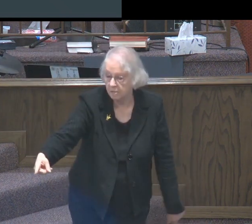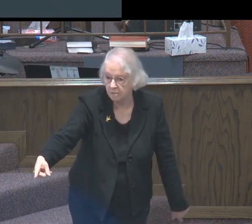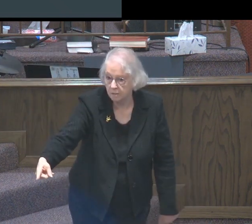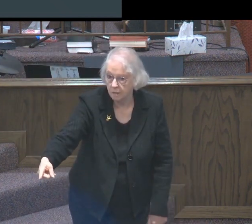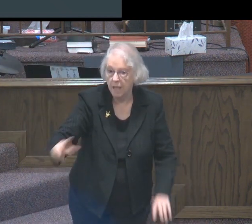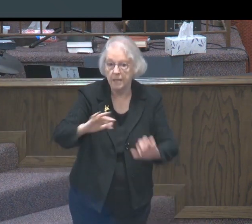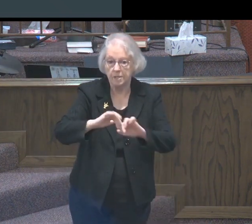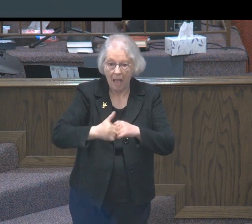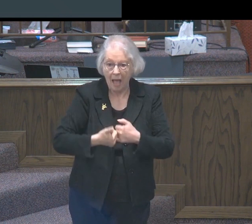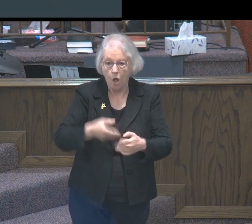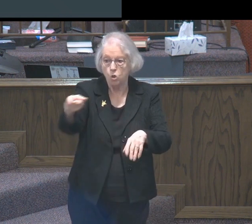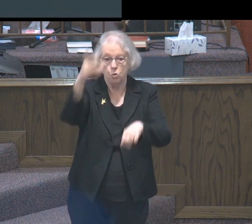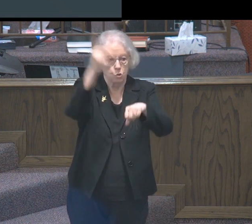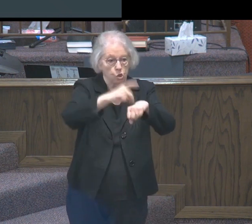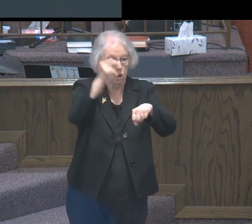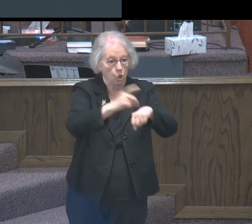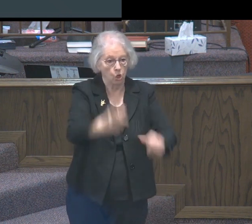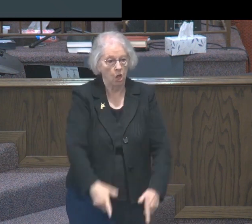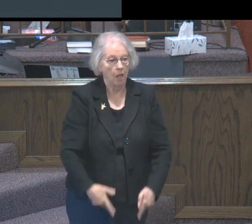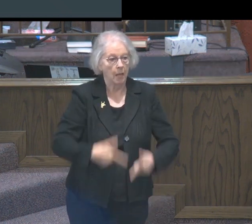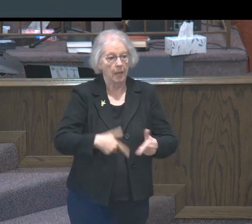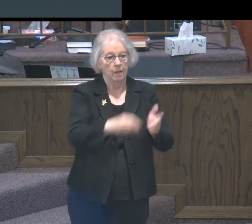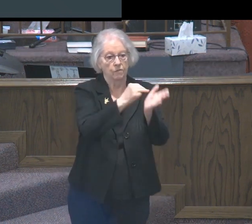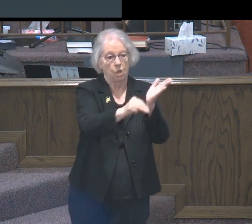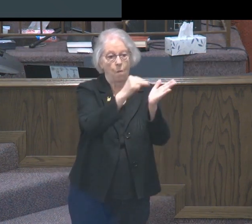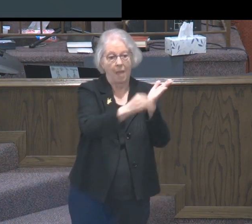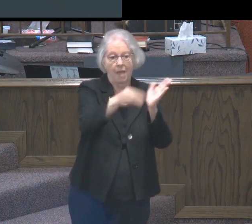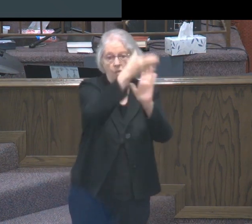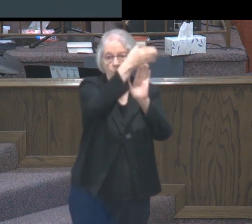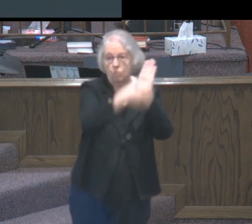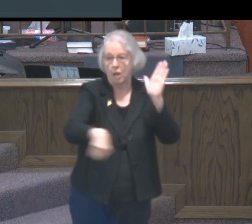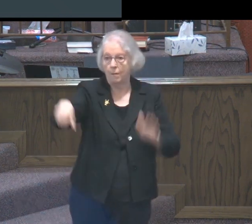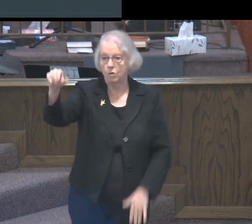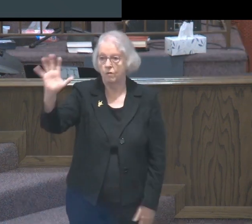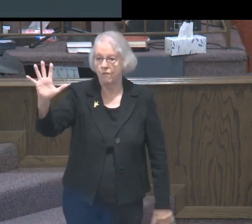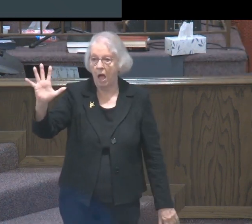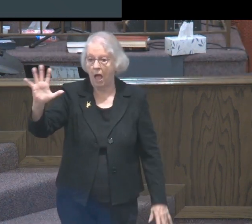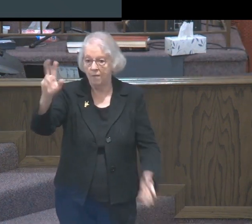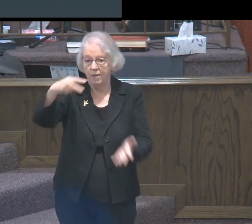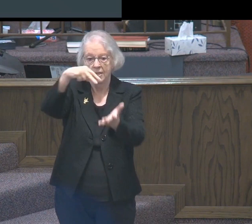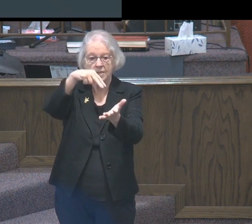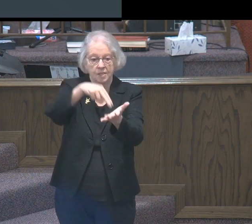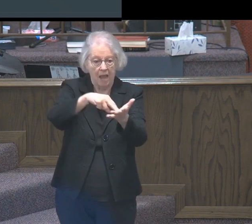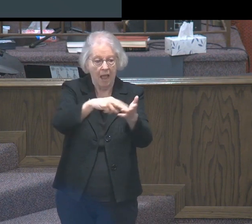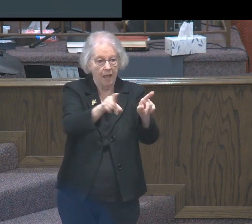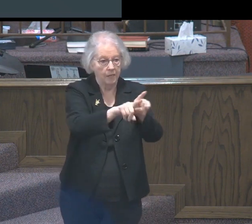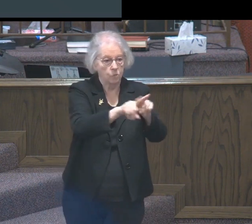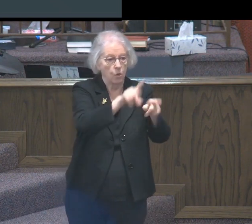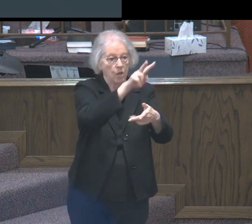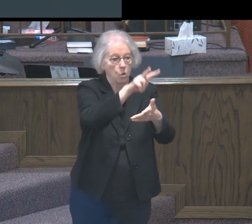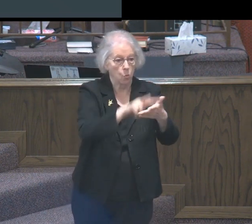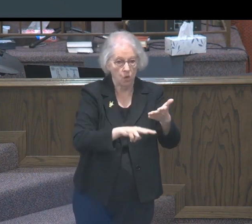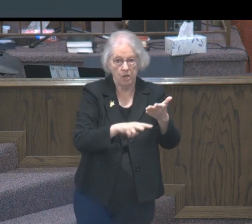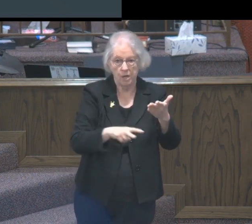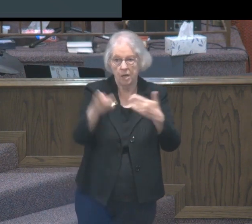this. Matthew chapter 5, hope you are there. Stand with me as we read, beginning